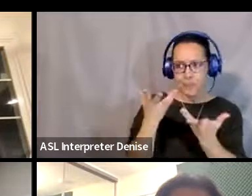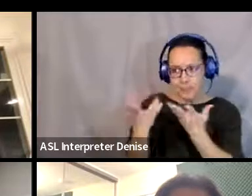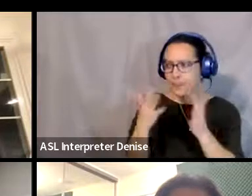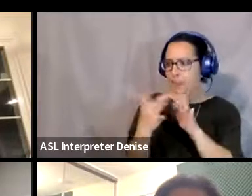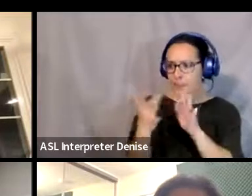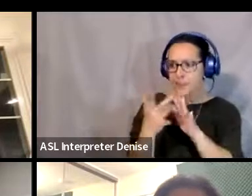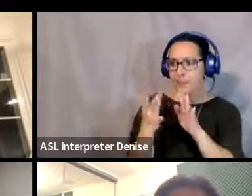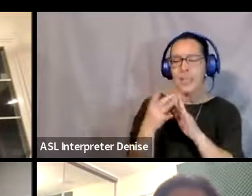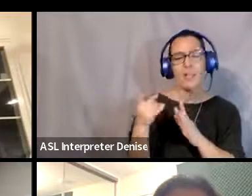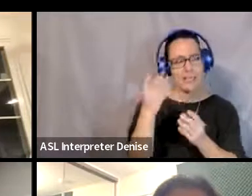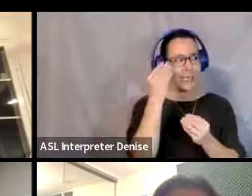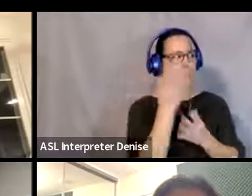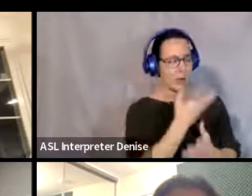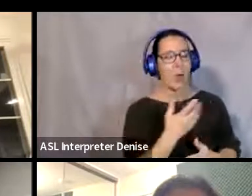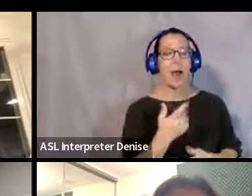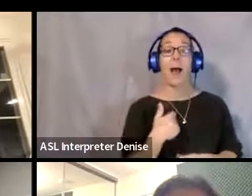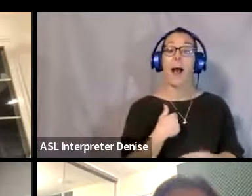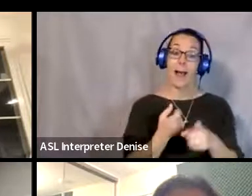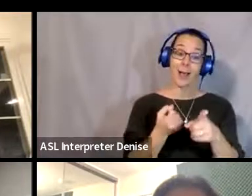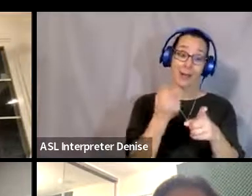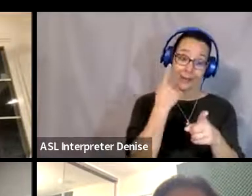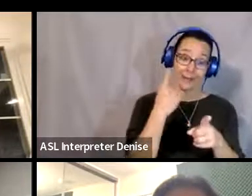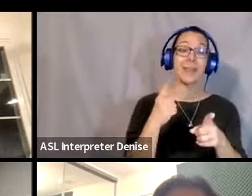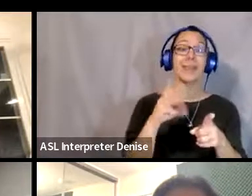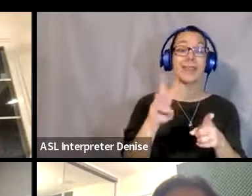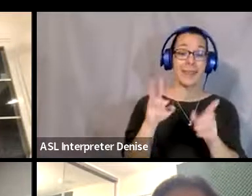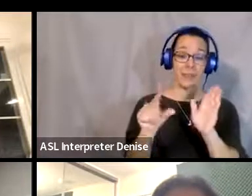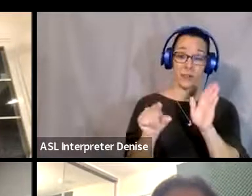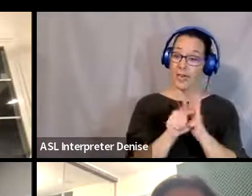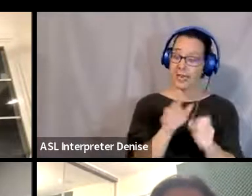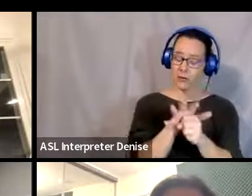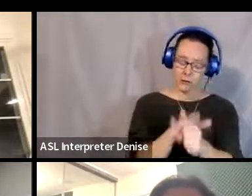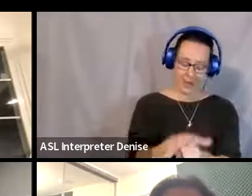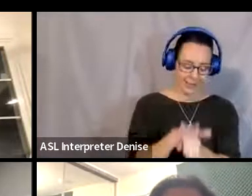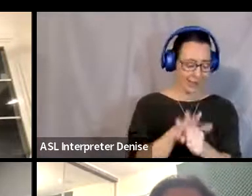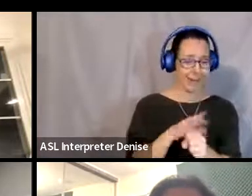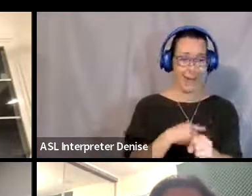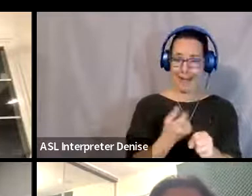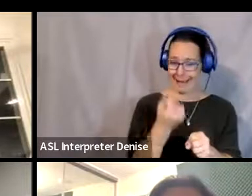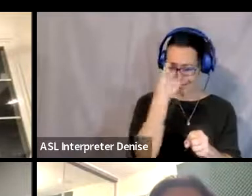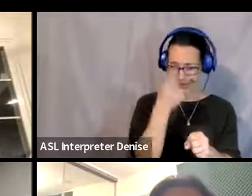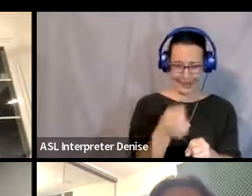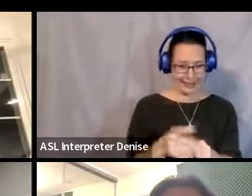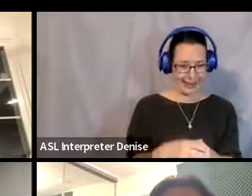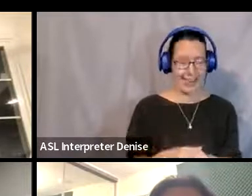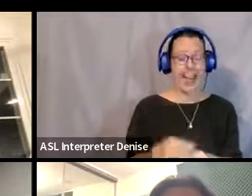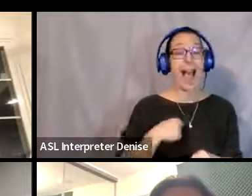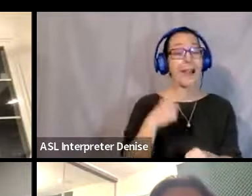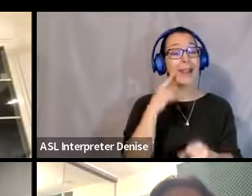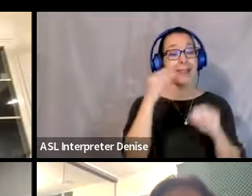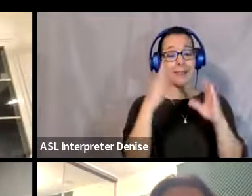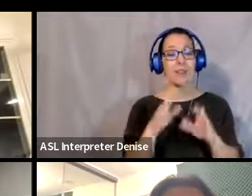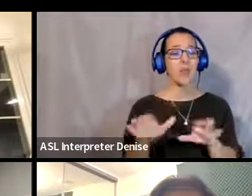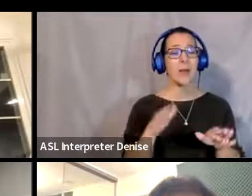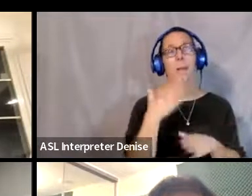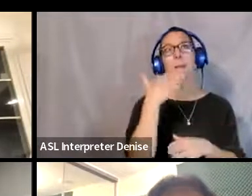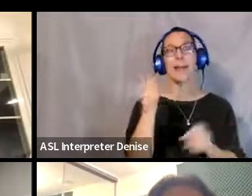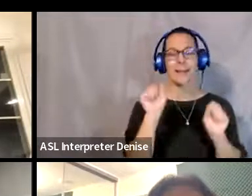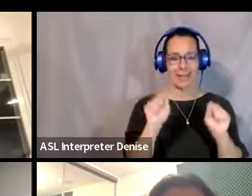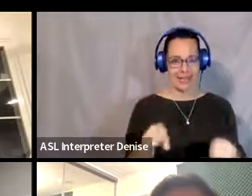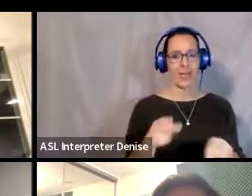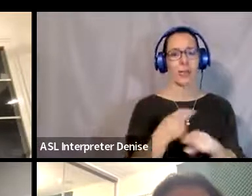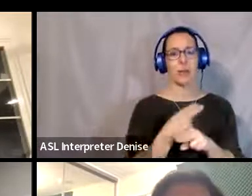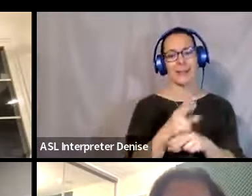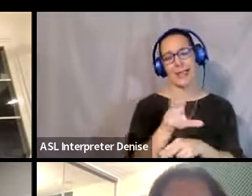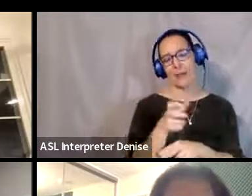6th grade. I feel you. It's very stressful. And I just want to let you know that I think the teachers are doing the best they can with Canvas.